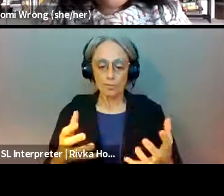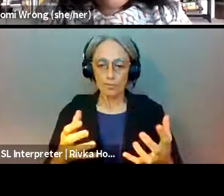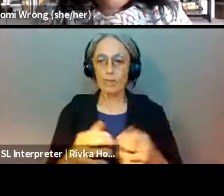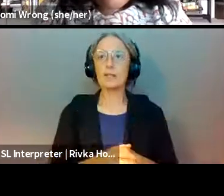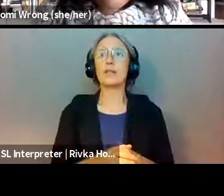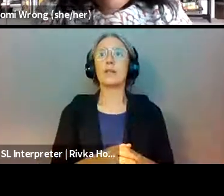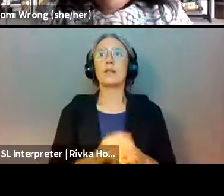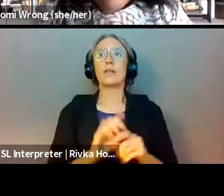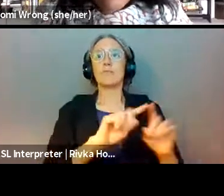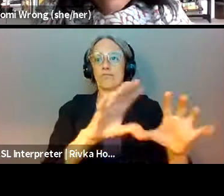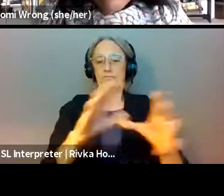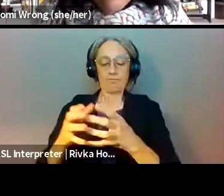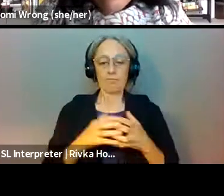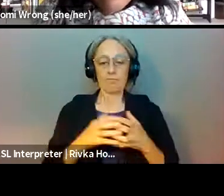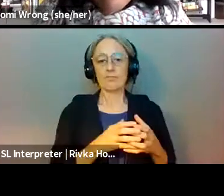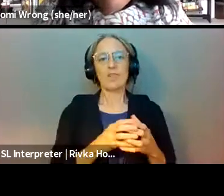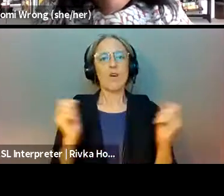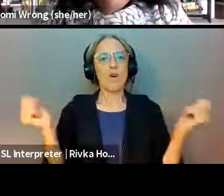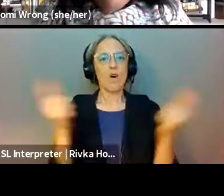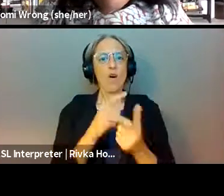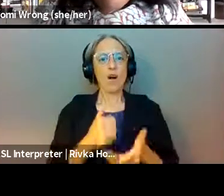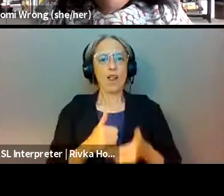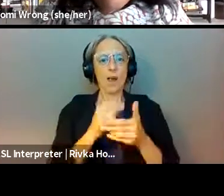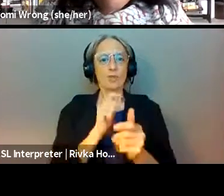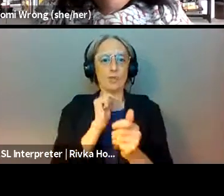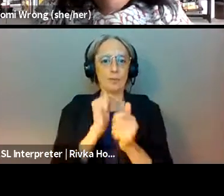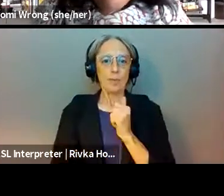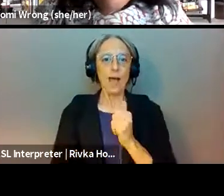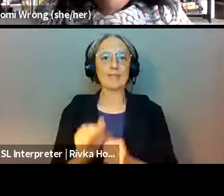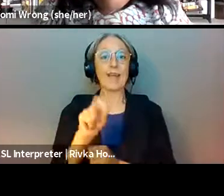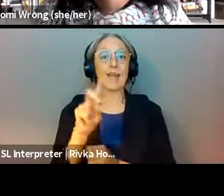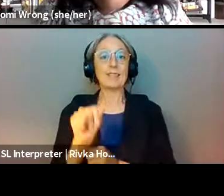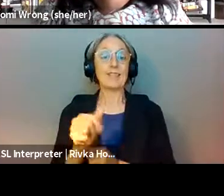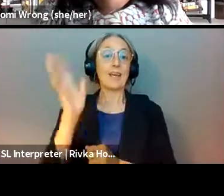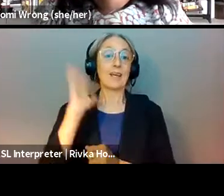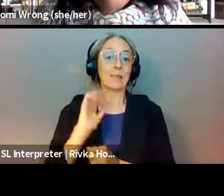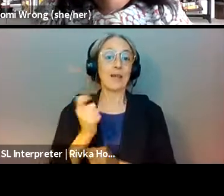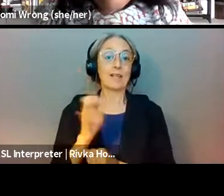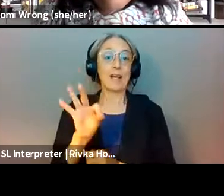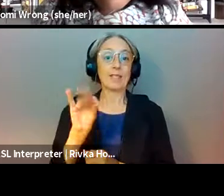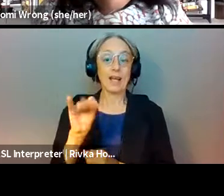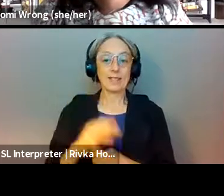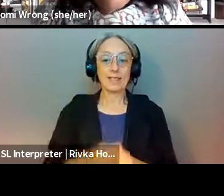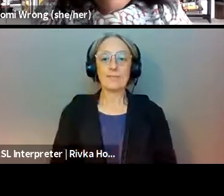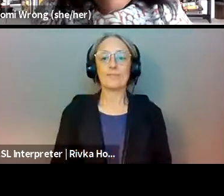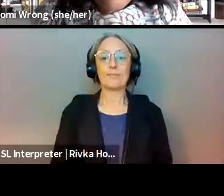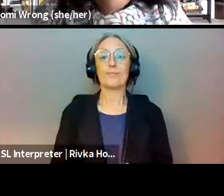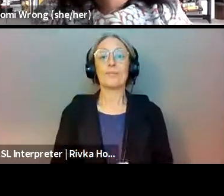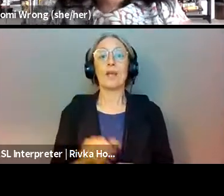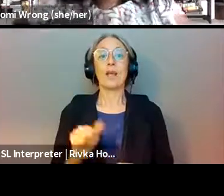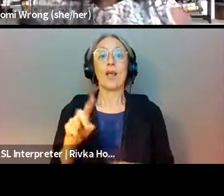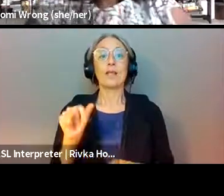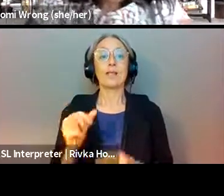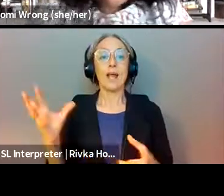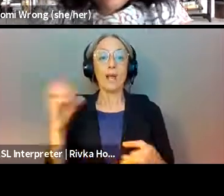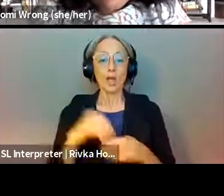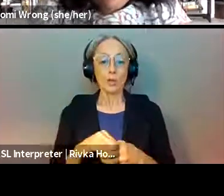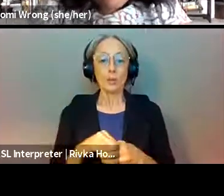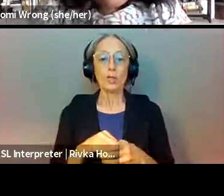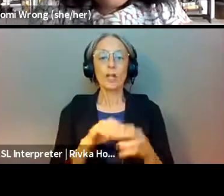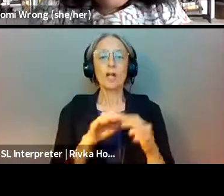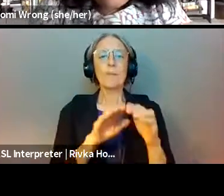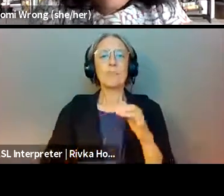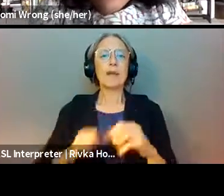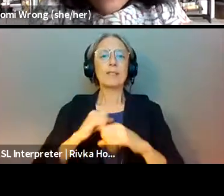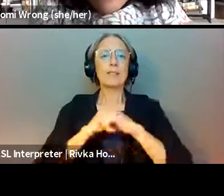pass the Americans with Disabilities Act of 1990, which codified basic civil rights